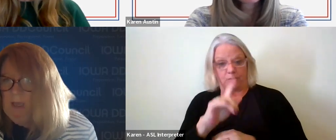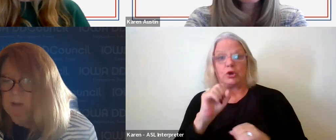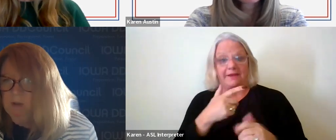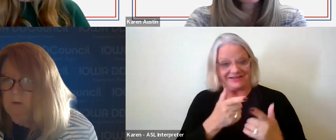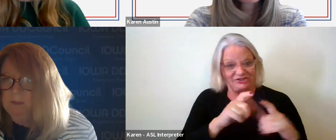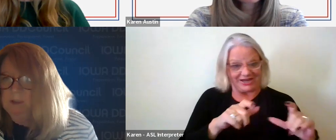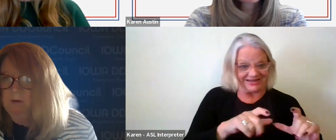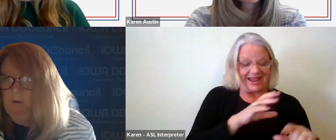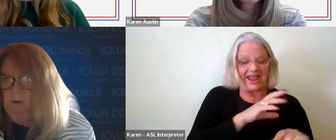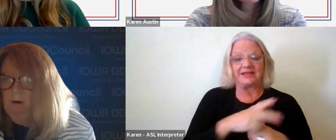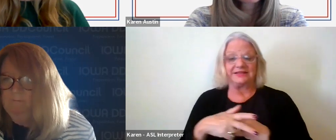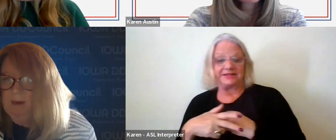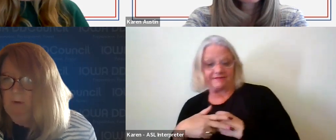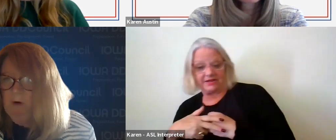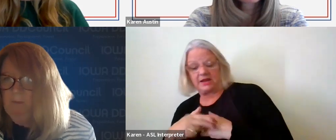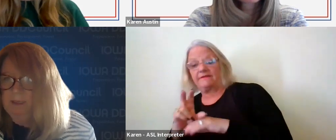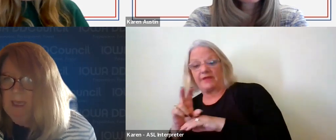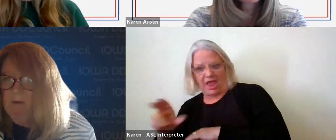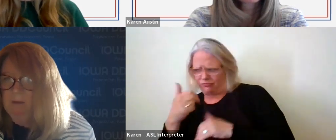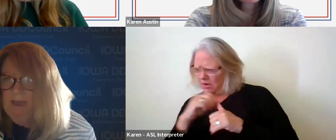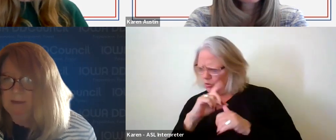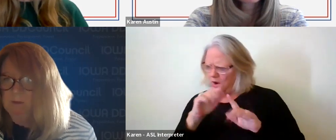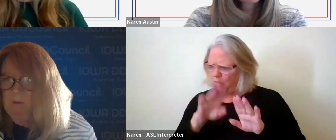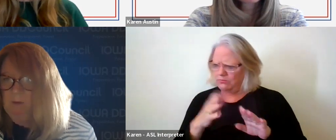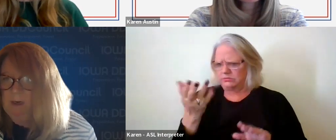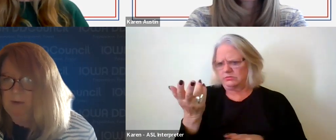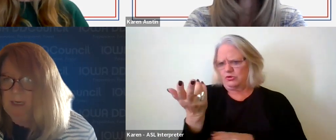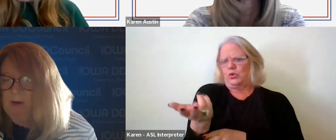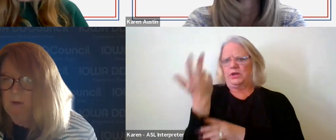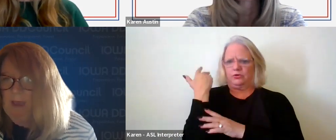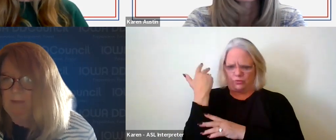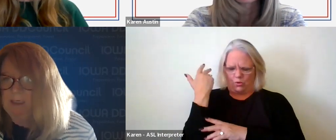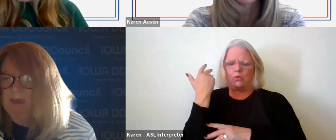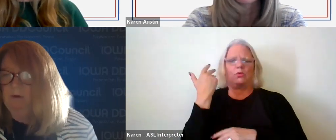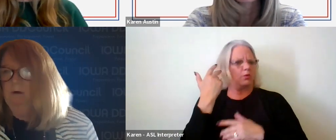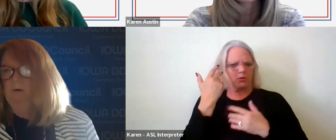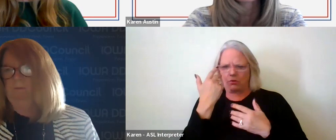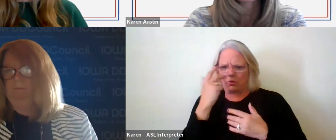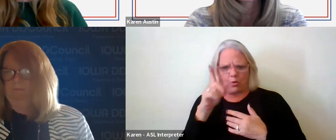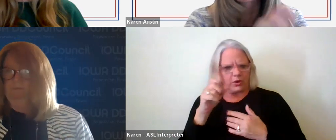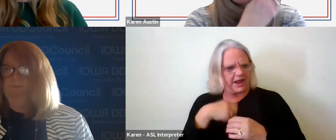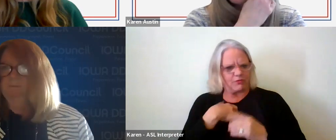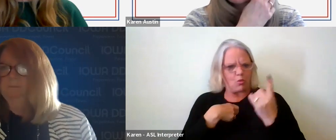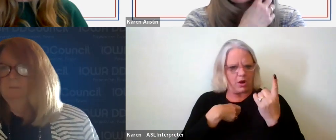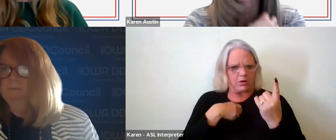account 3 years ago, you had to choose either or. If a member opened the account in the past with only one option, how do you add the